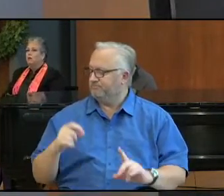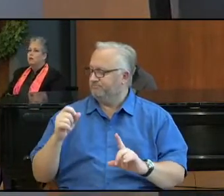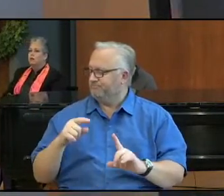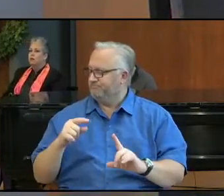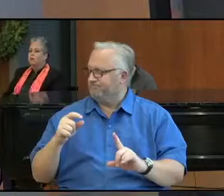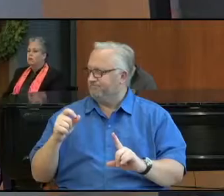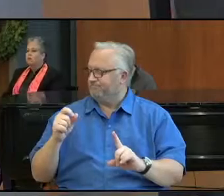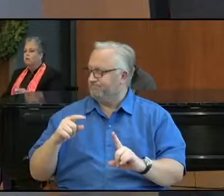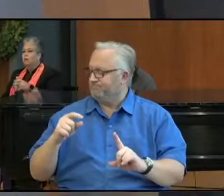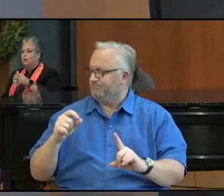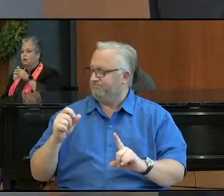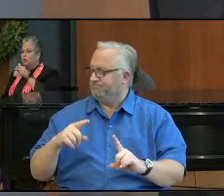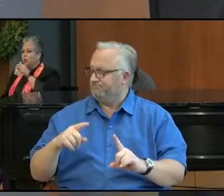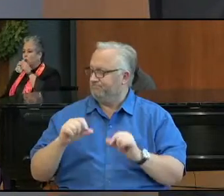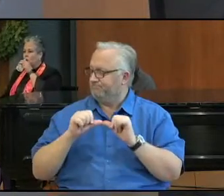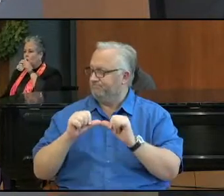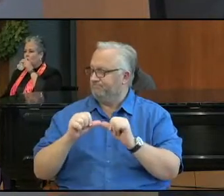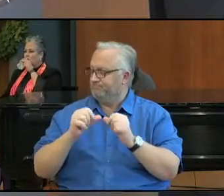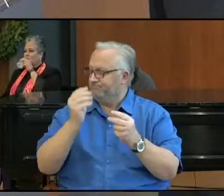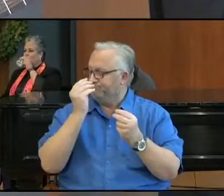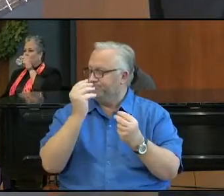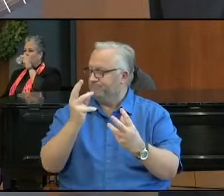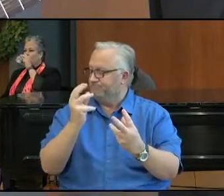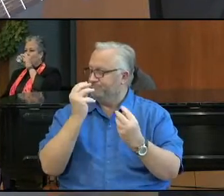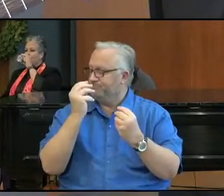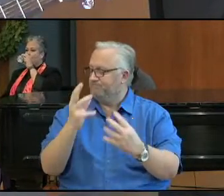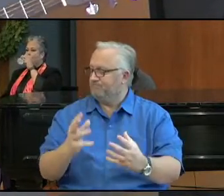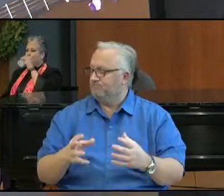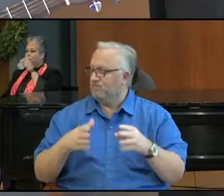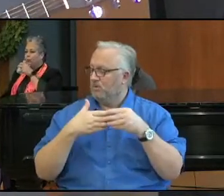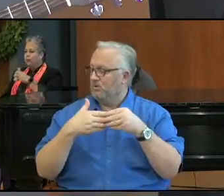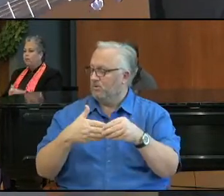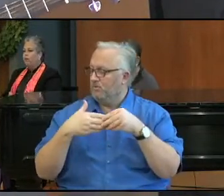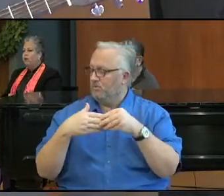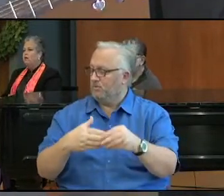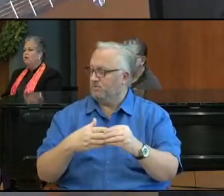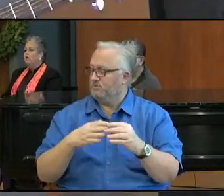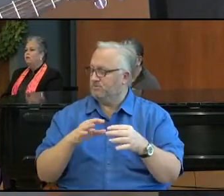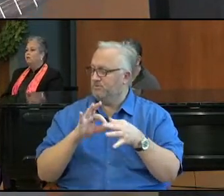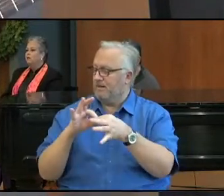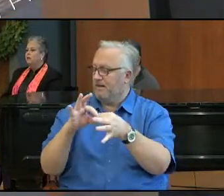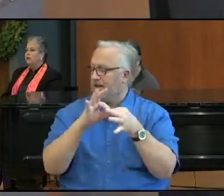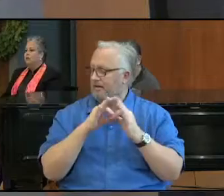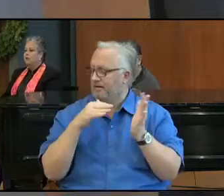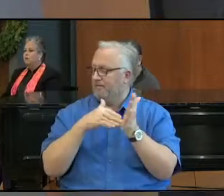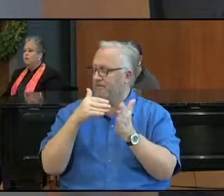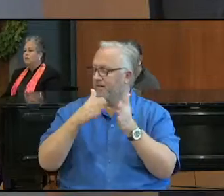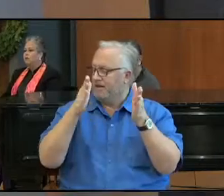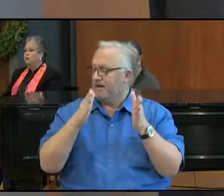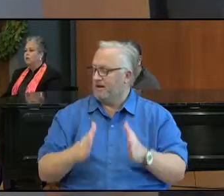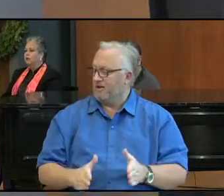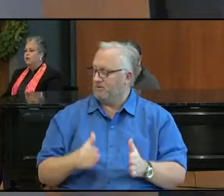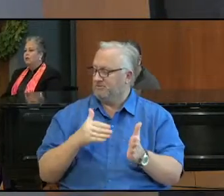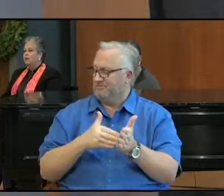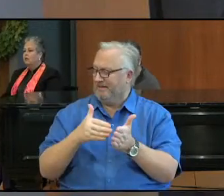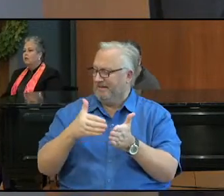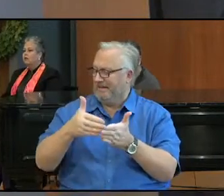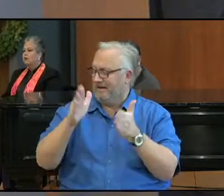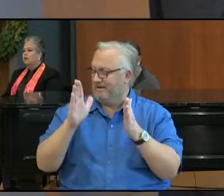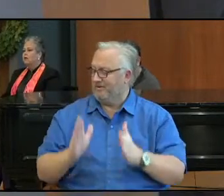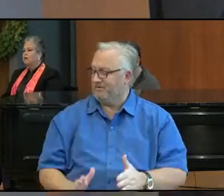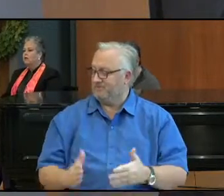Staccato signals of constant information. A loose affiliation of millionaires and billionaires and baby. These